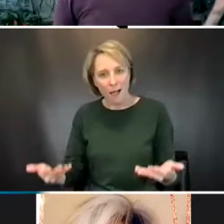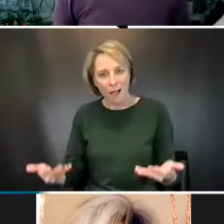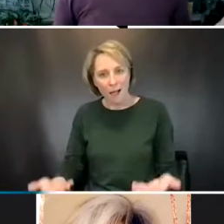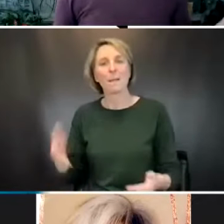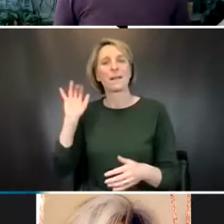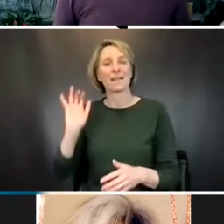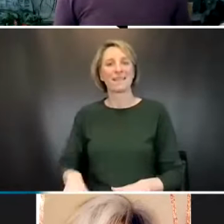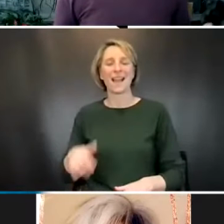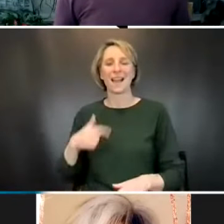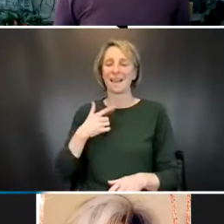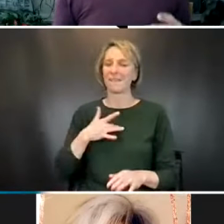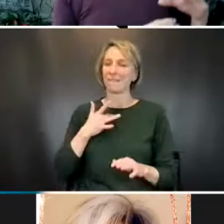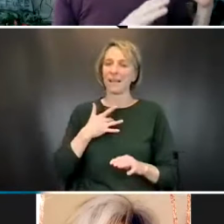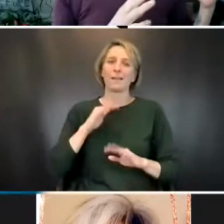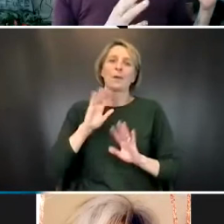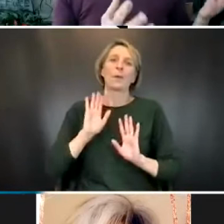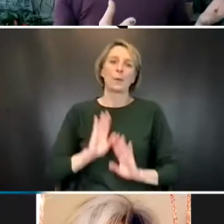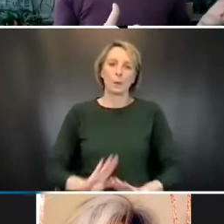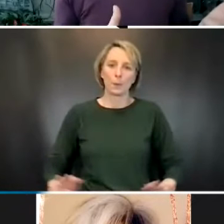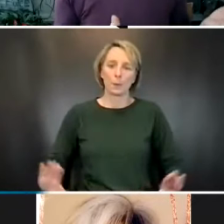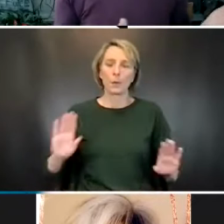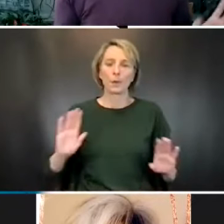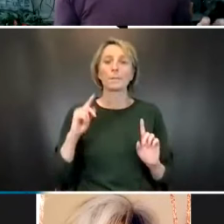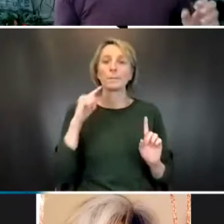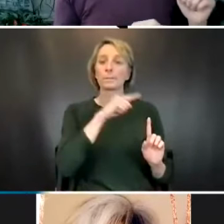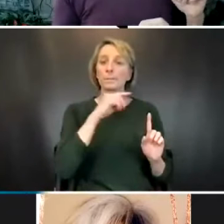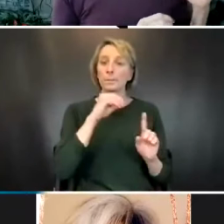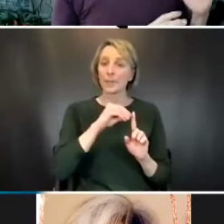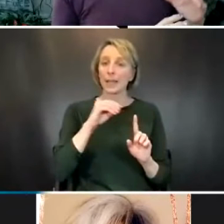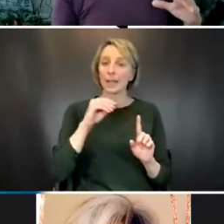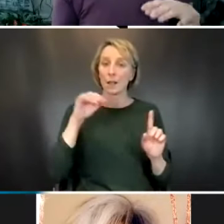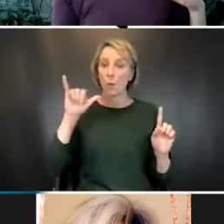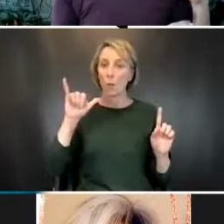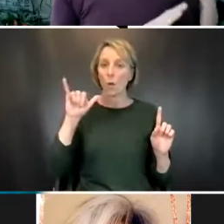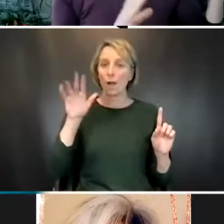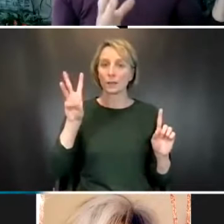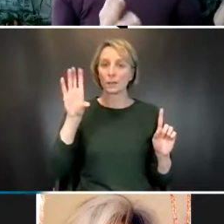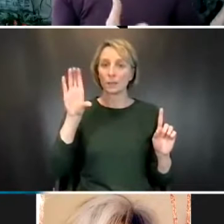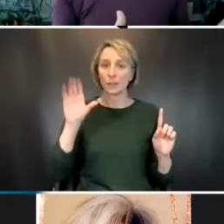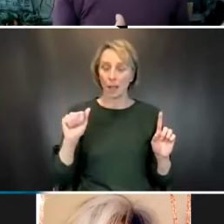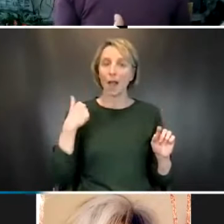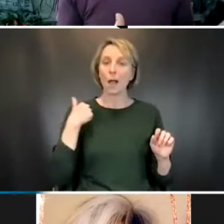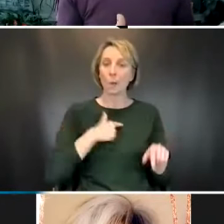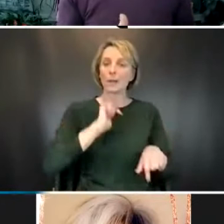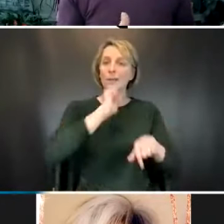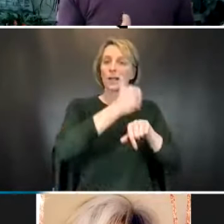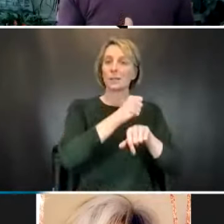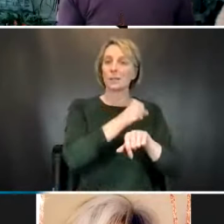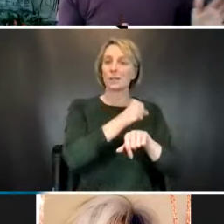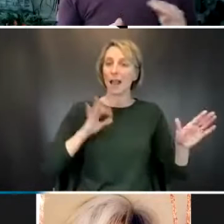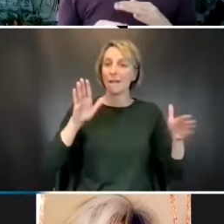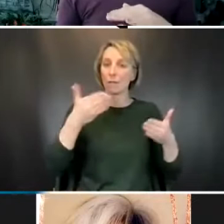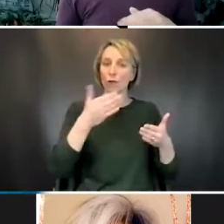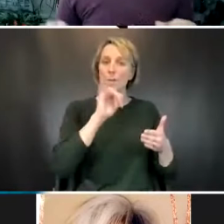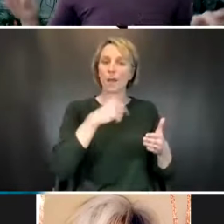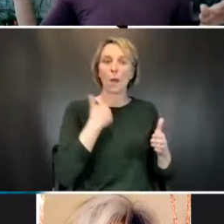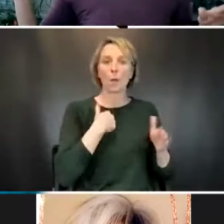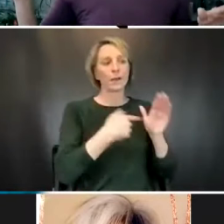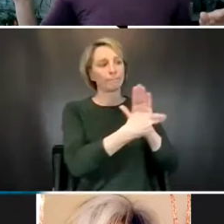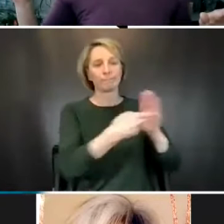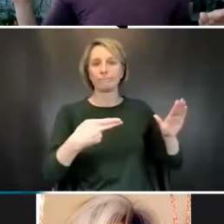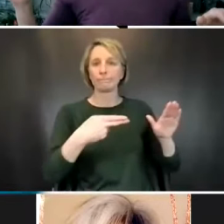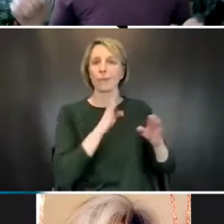the YWCA, we've created a staff quiet room. So we took a little room that wasn't being used. We added a